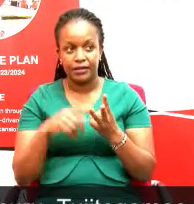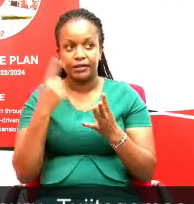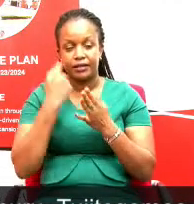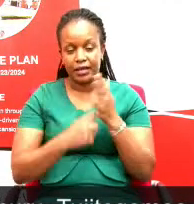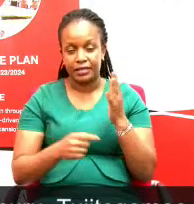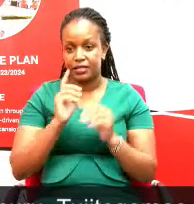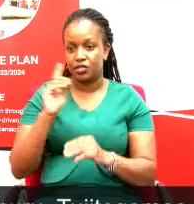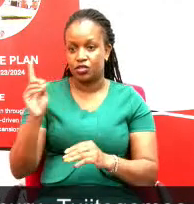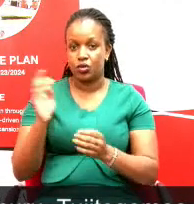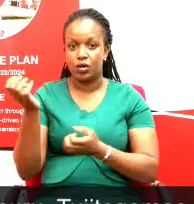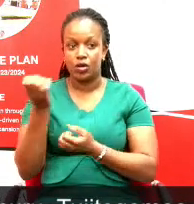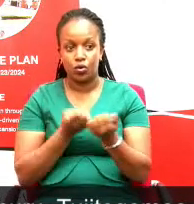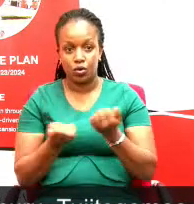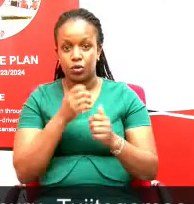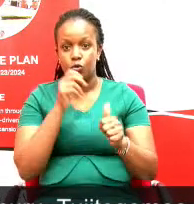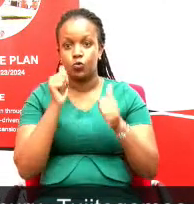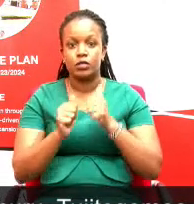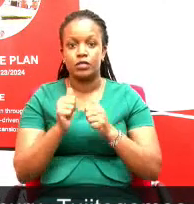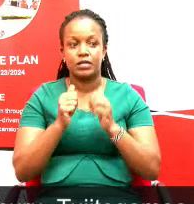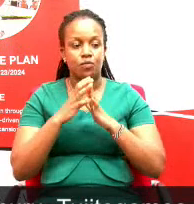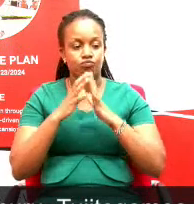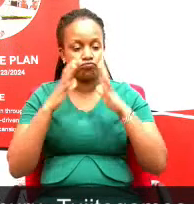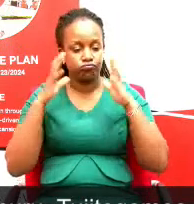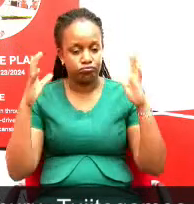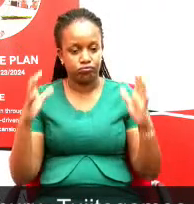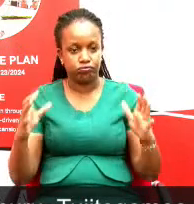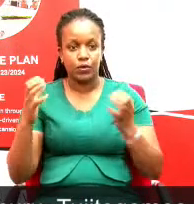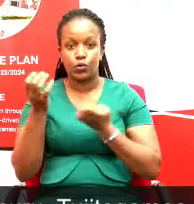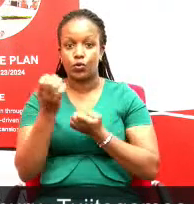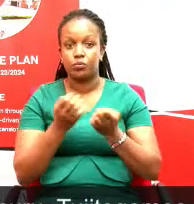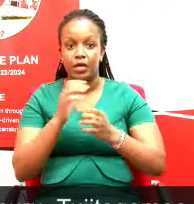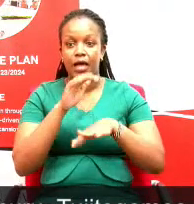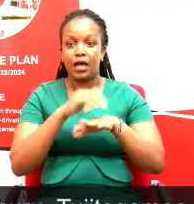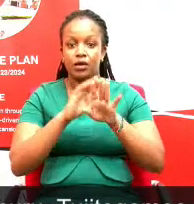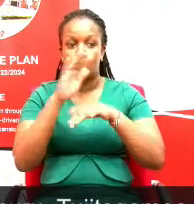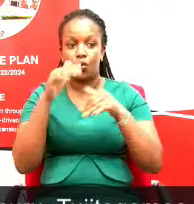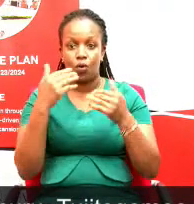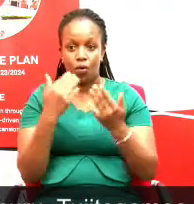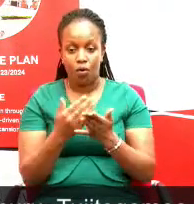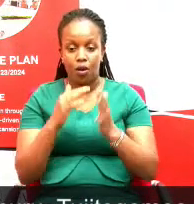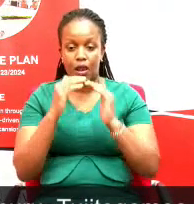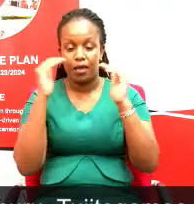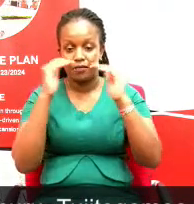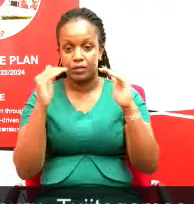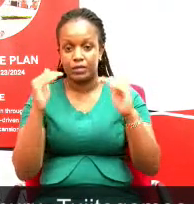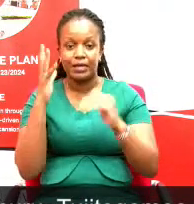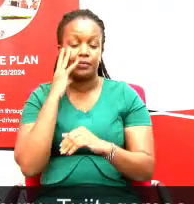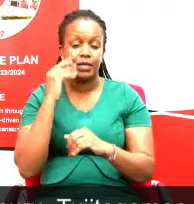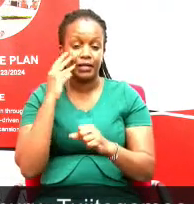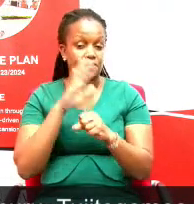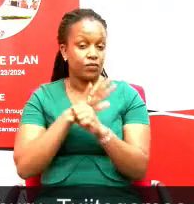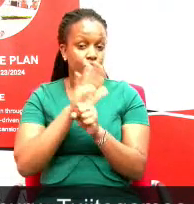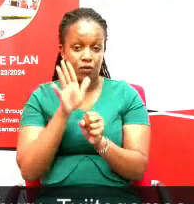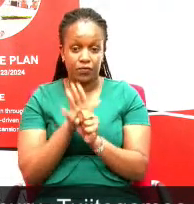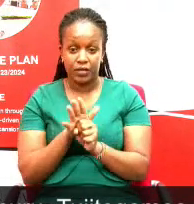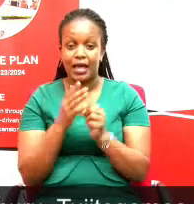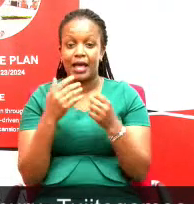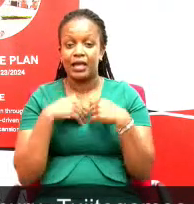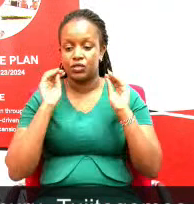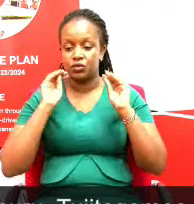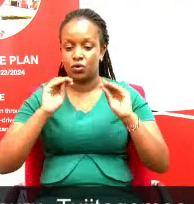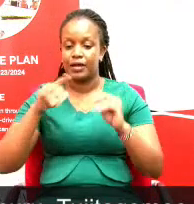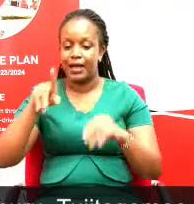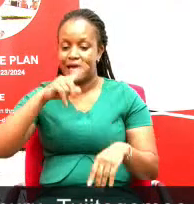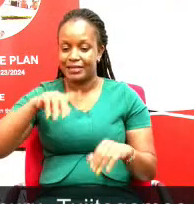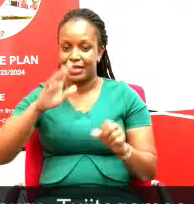economy, and that's a growing economy, at all levels. The experience of COVID has taught us a lot, that you can actually be